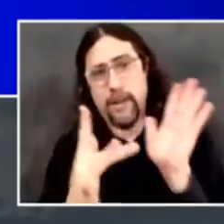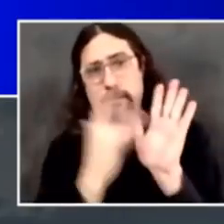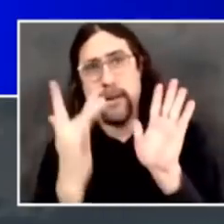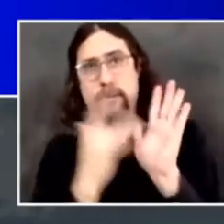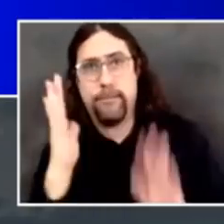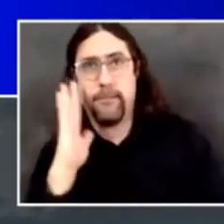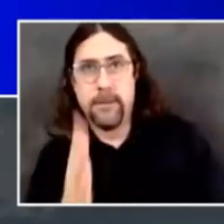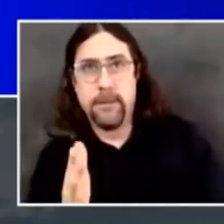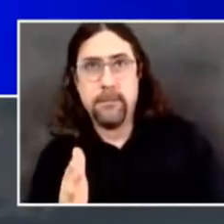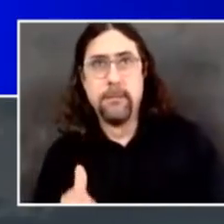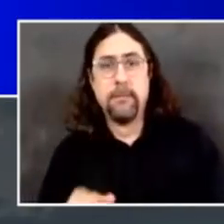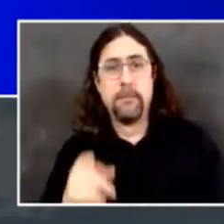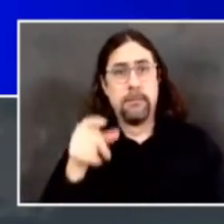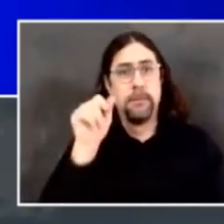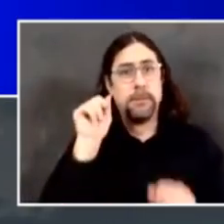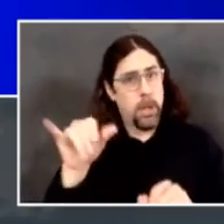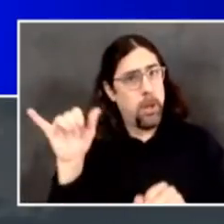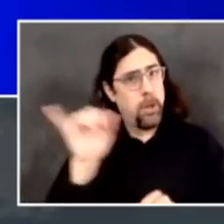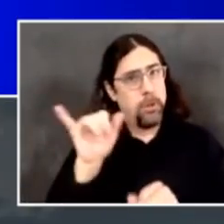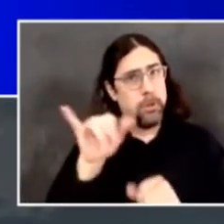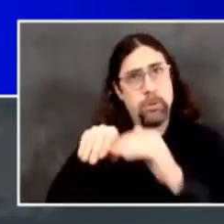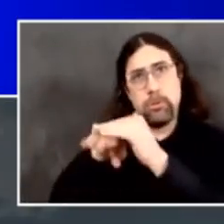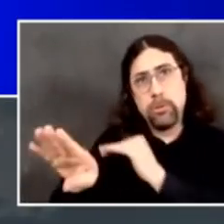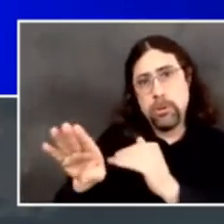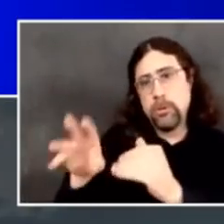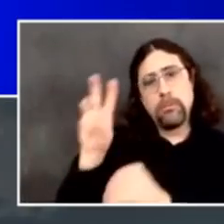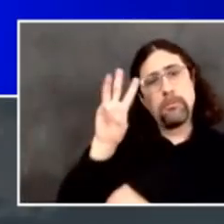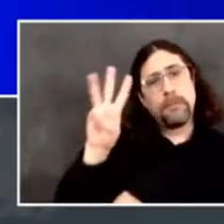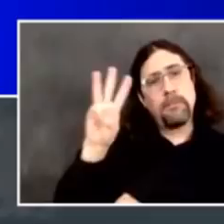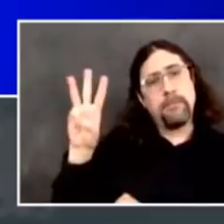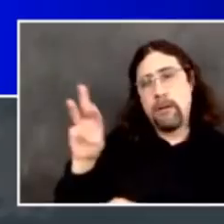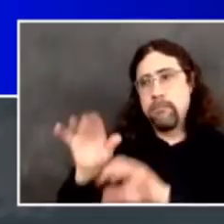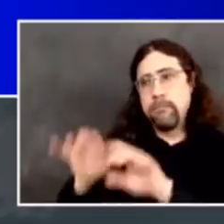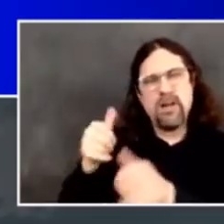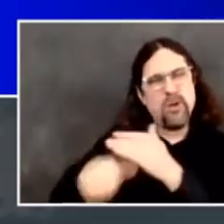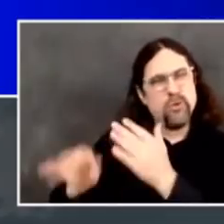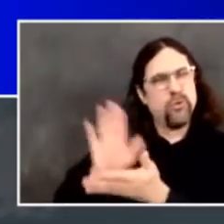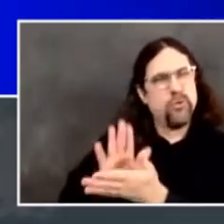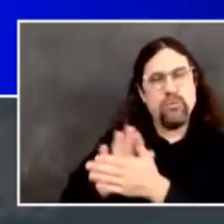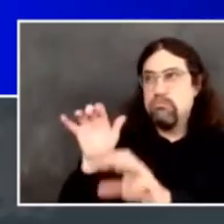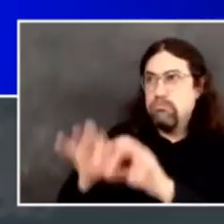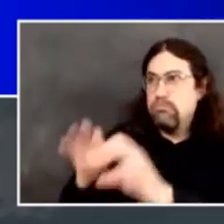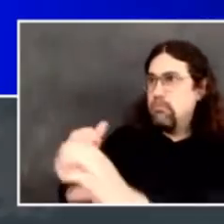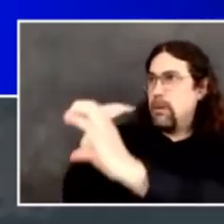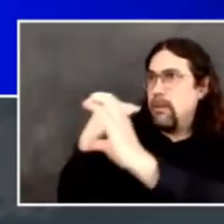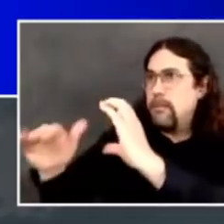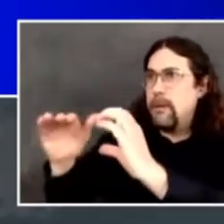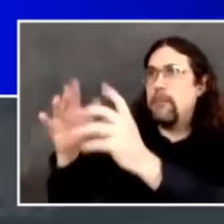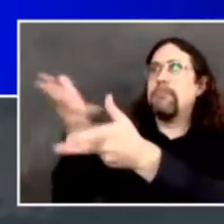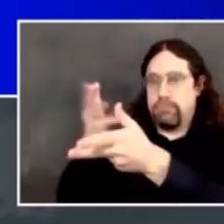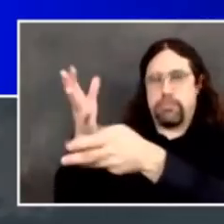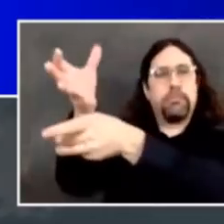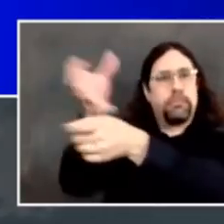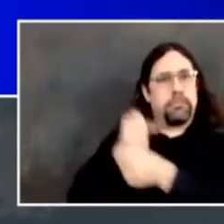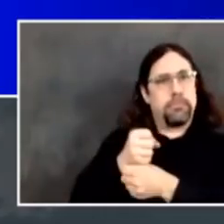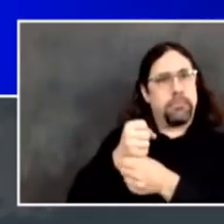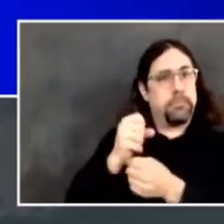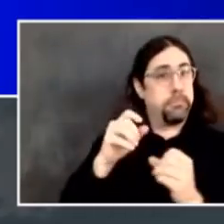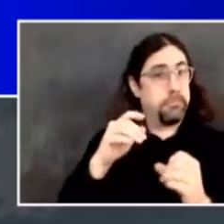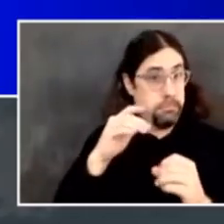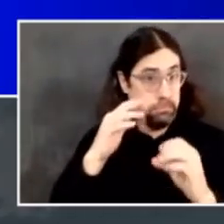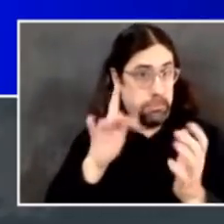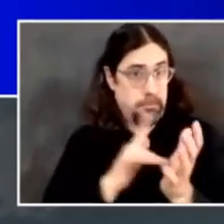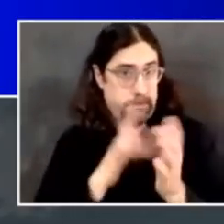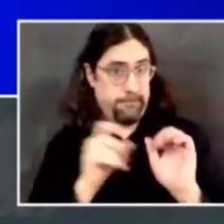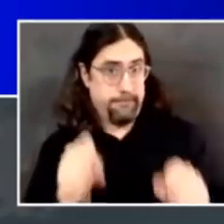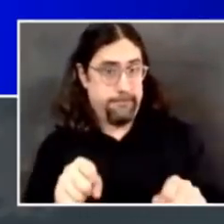Okay, now we're going to go to what we look forward to every day, which is our progress report, our daily indicators. And